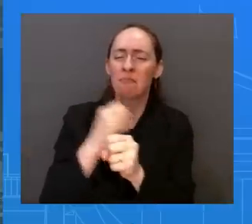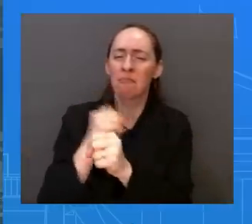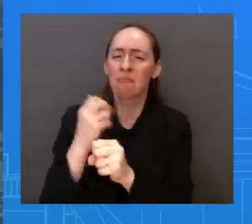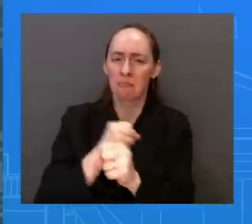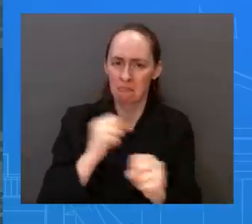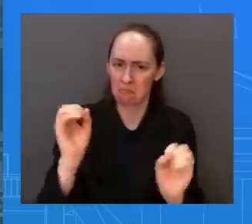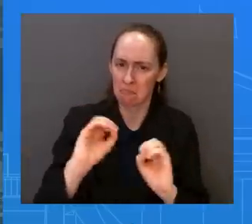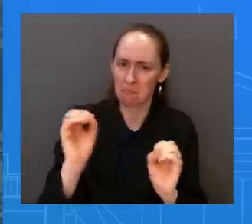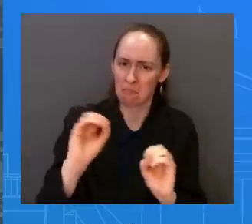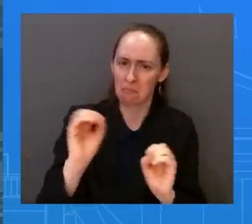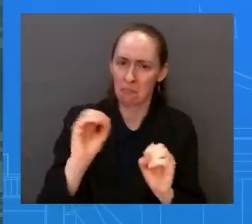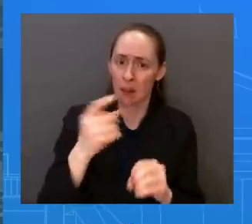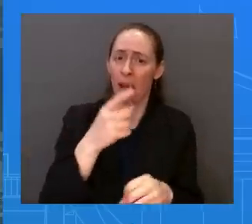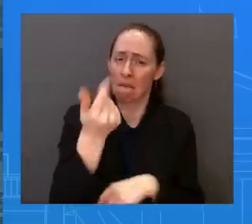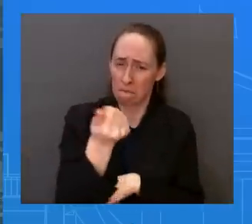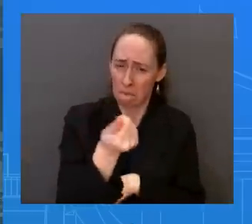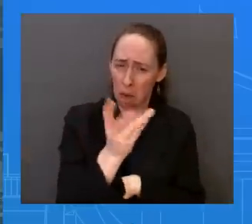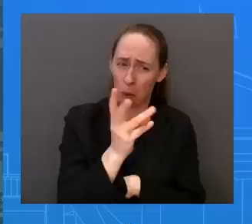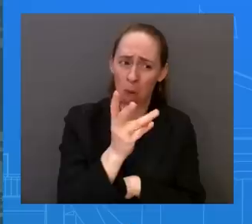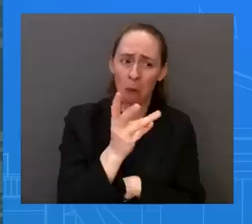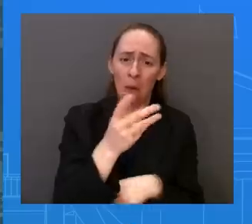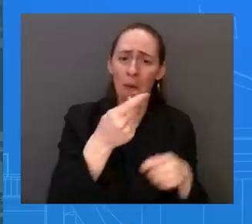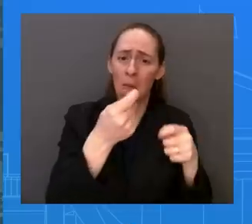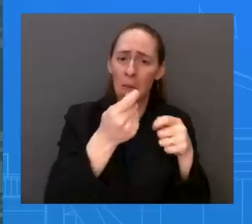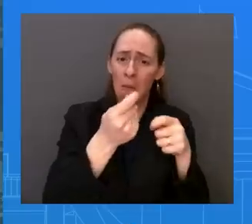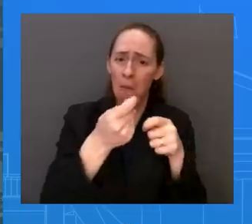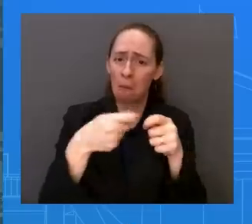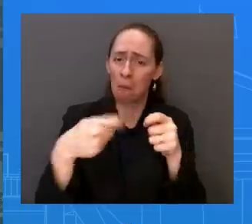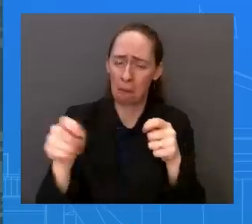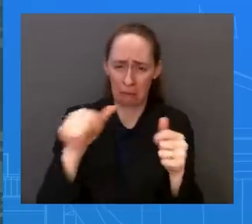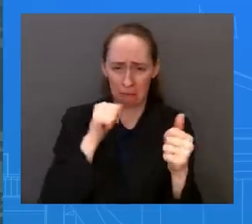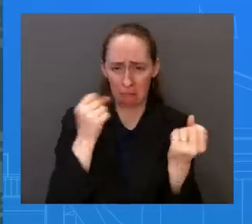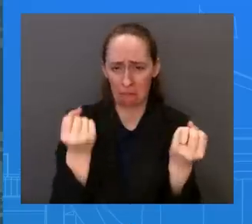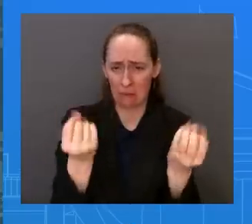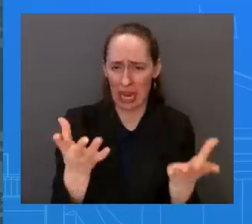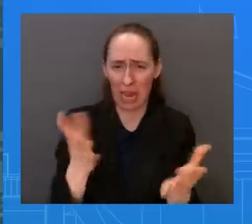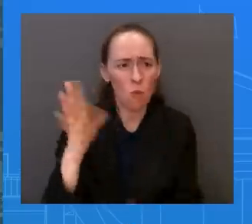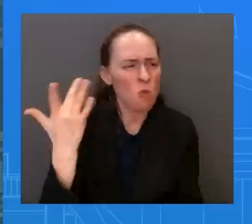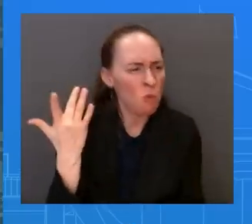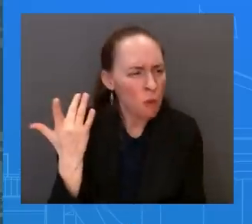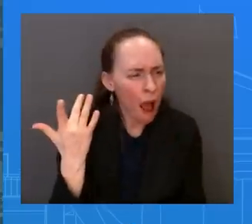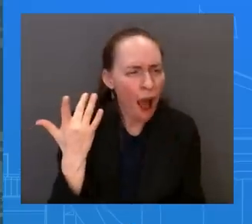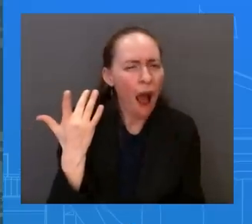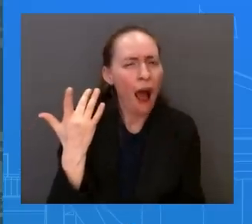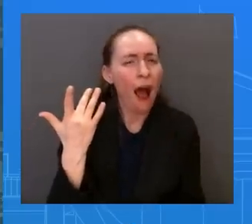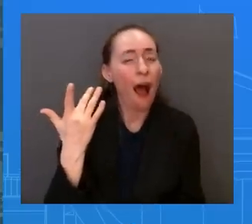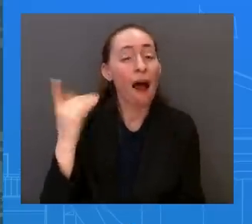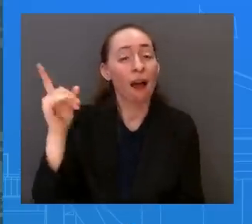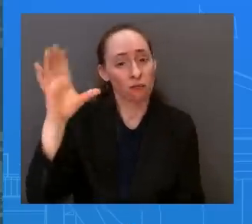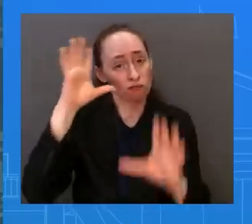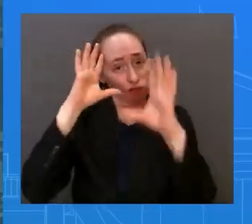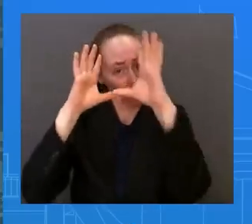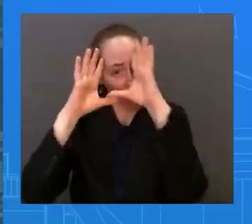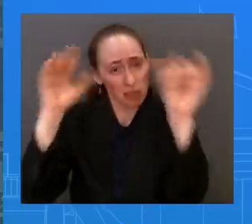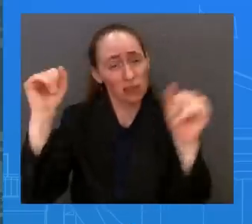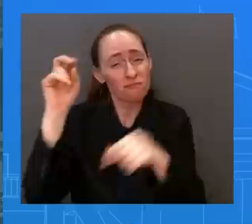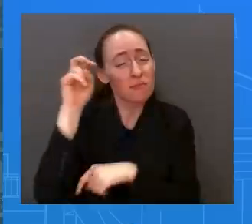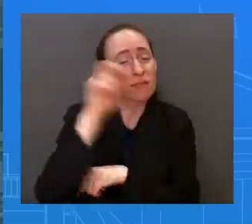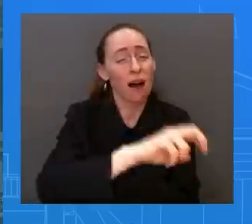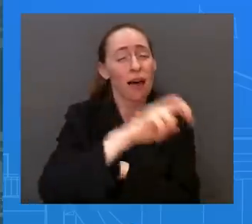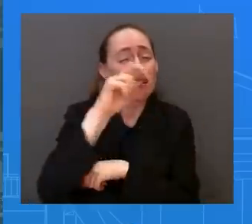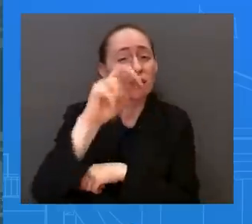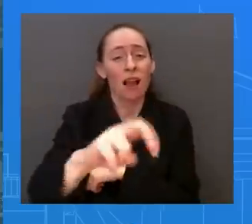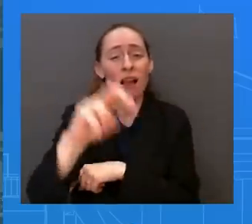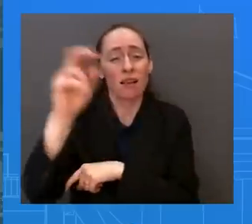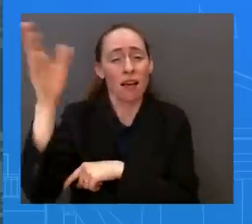60 seats, and it's not bad at all. And that's because the president went out there, spoke directly to the American people, and laid out what it is that